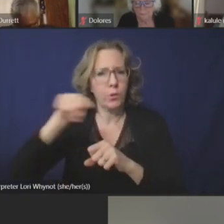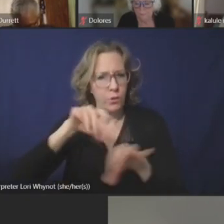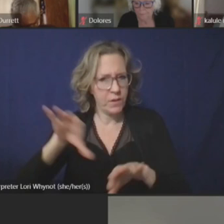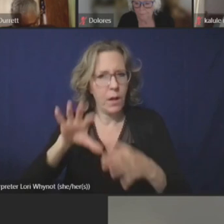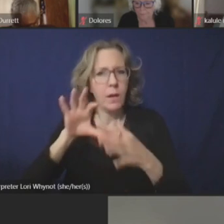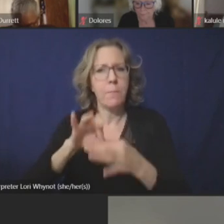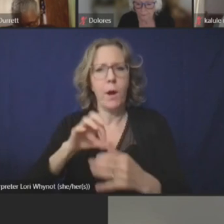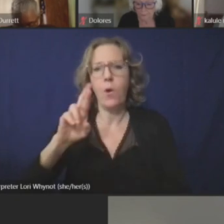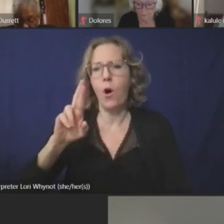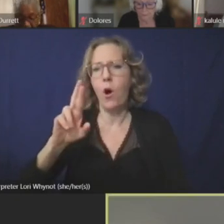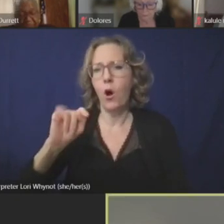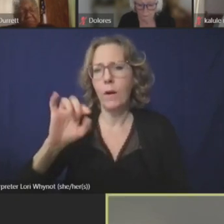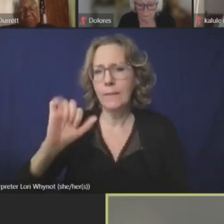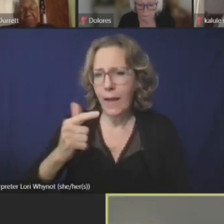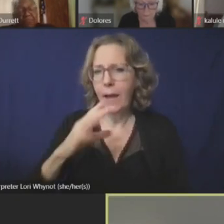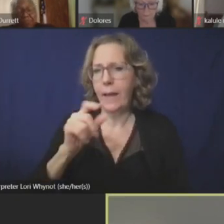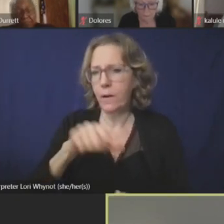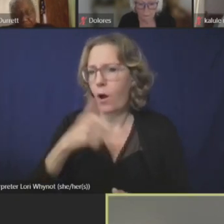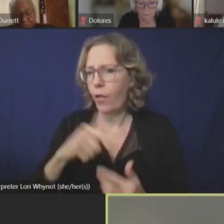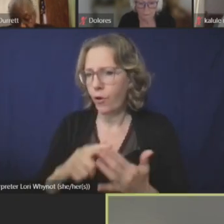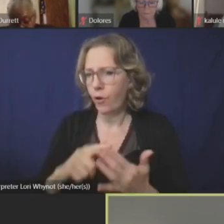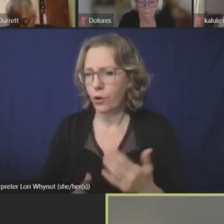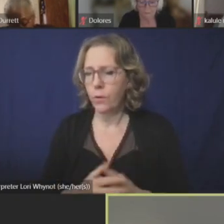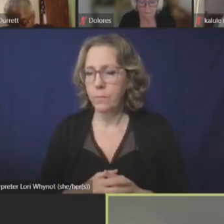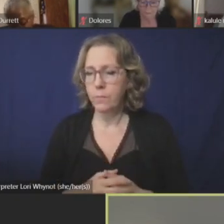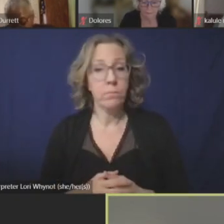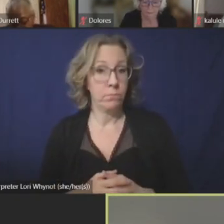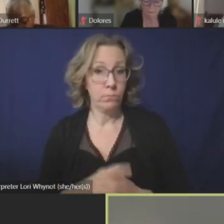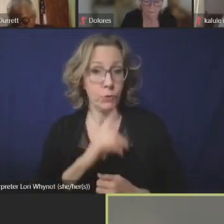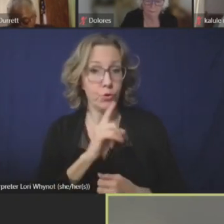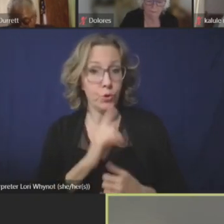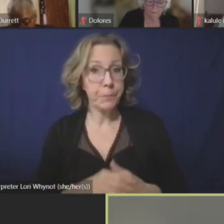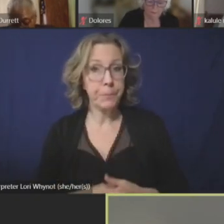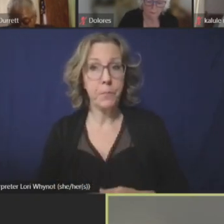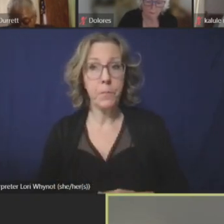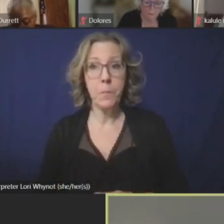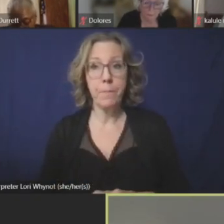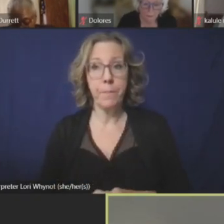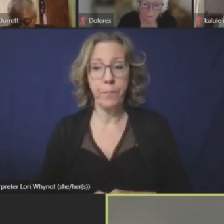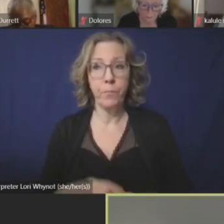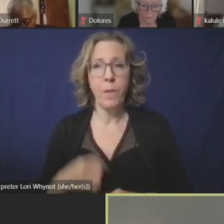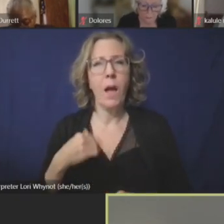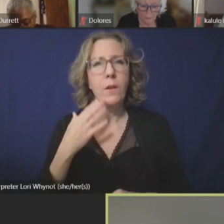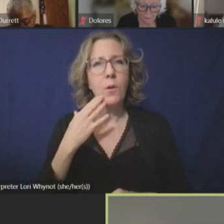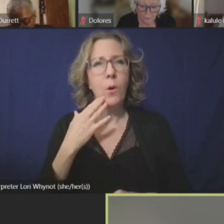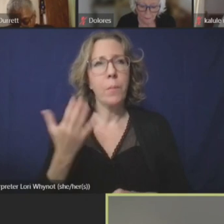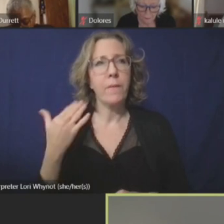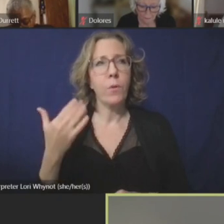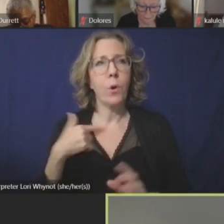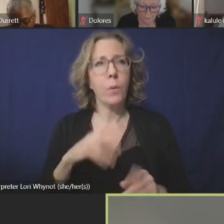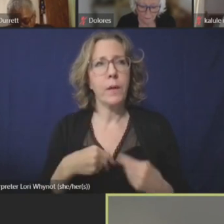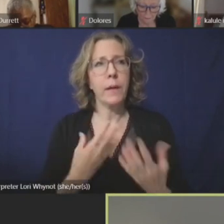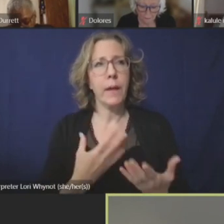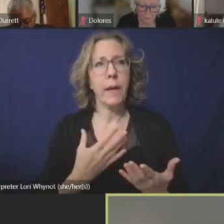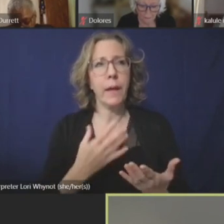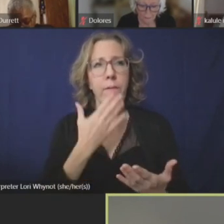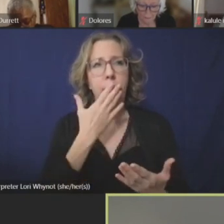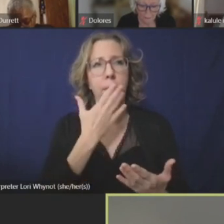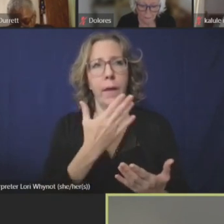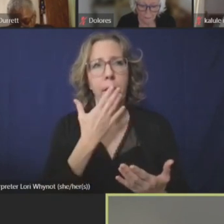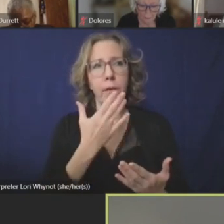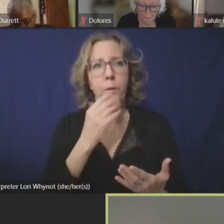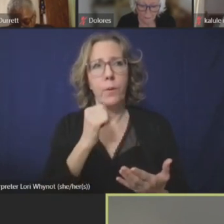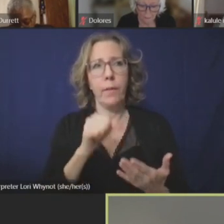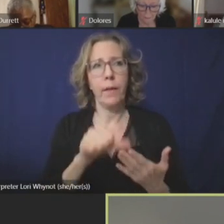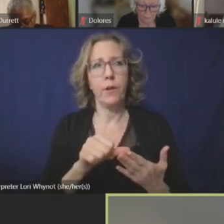Sure. Sure. I know we were able to provide a letter, a thank you letter, I believe,